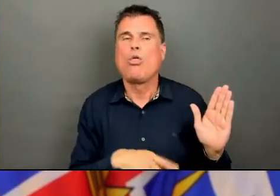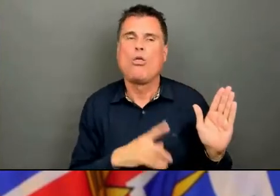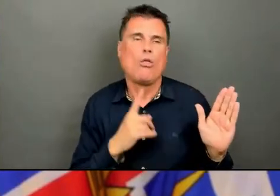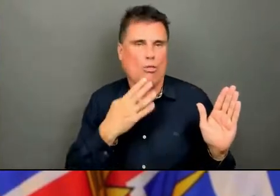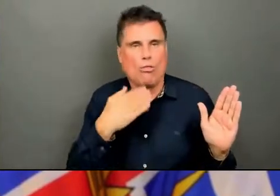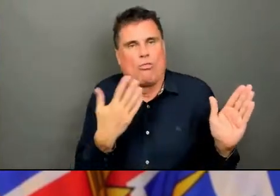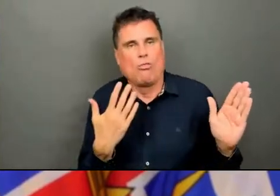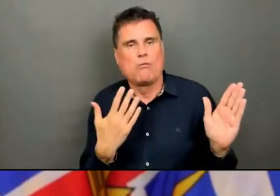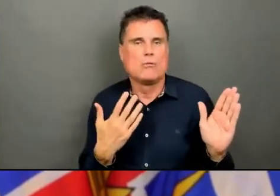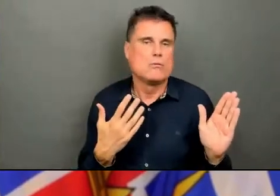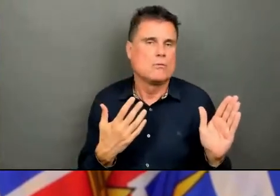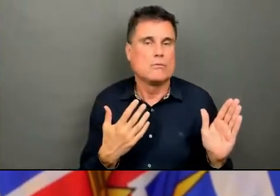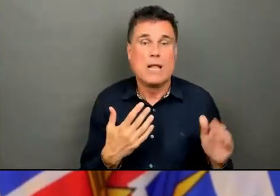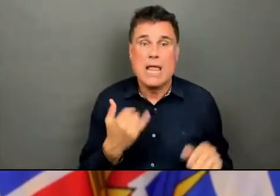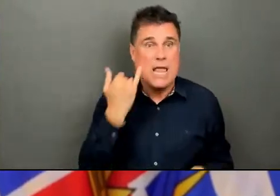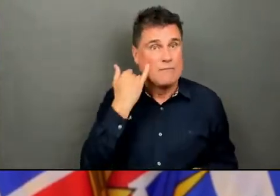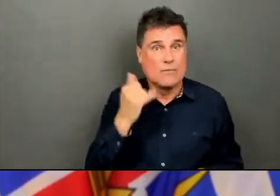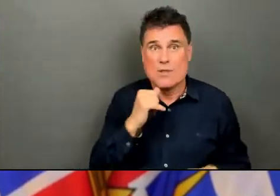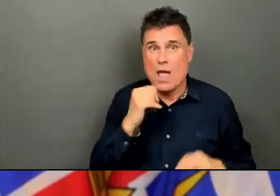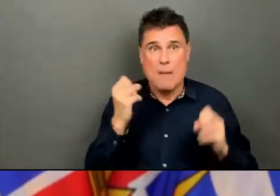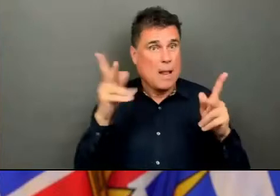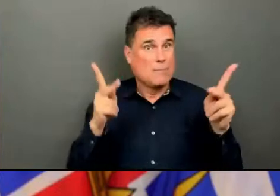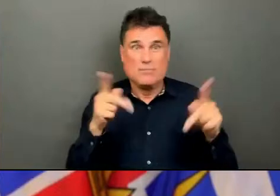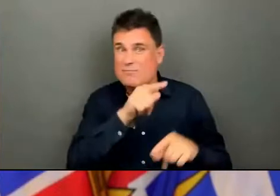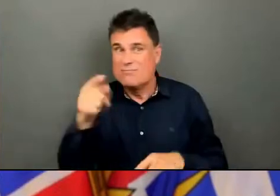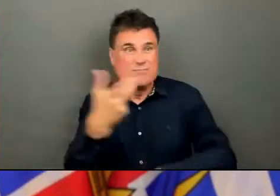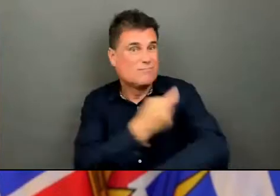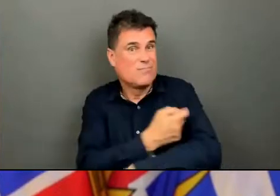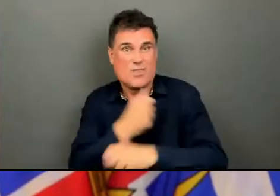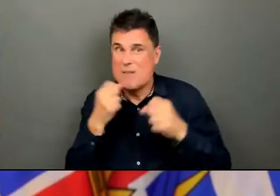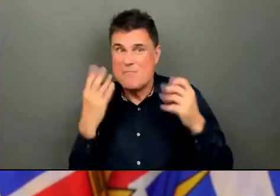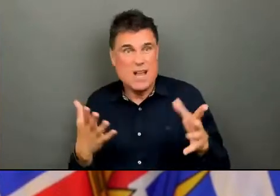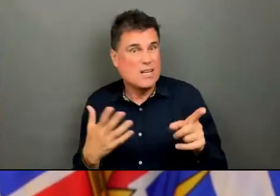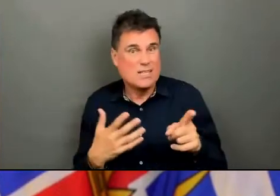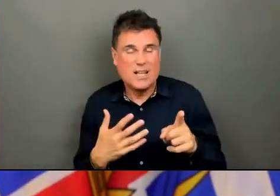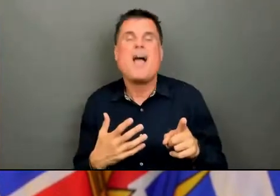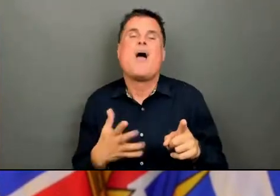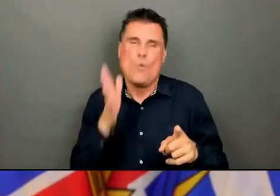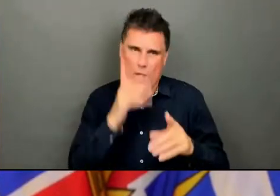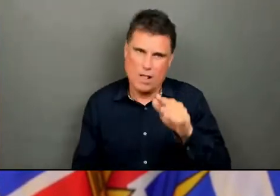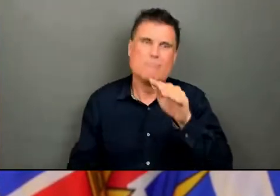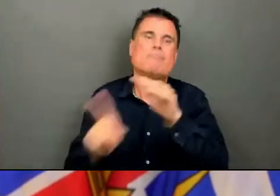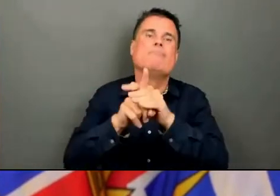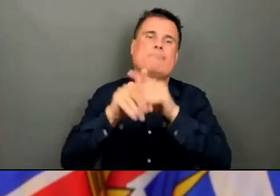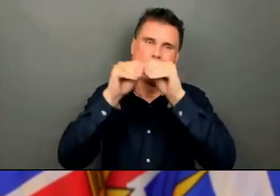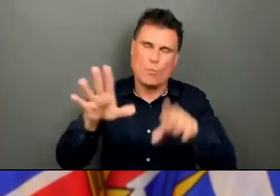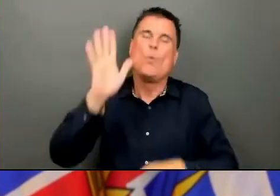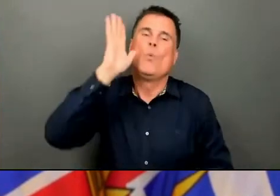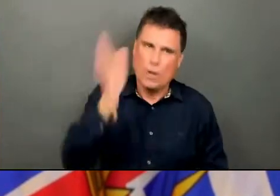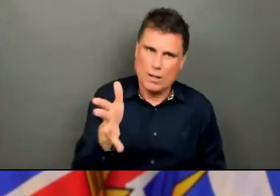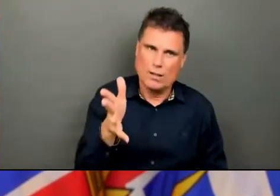aren't that high yet, it can spread very quickly. Nick, do you have a follow-up?